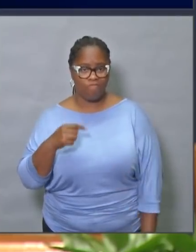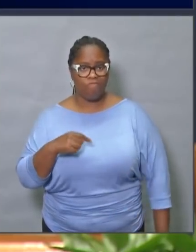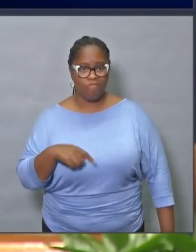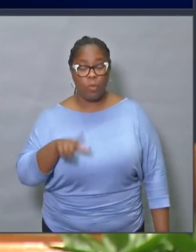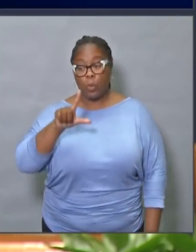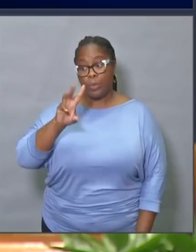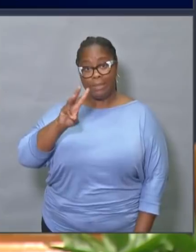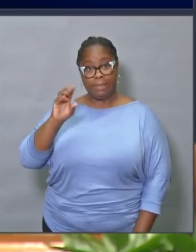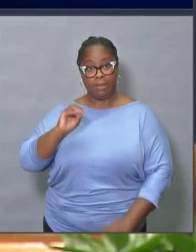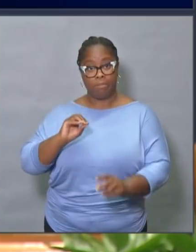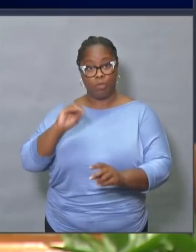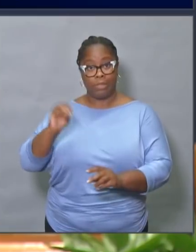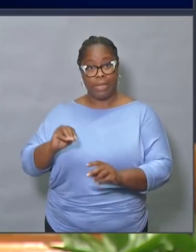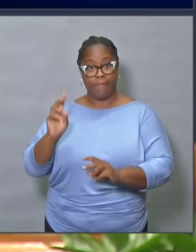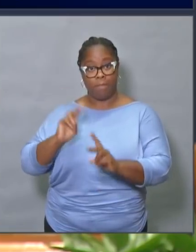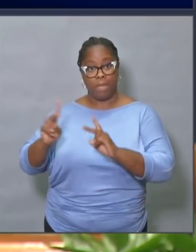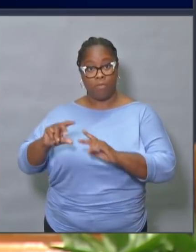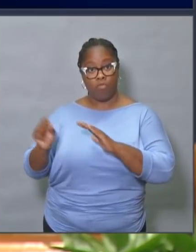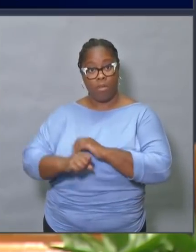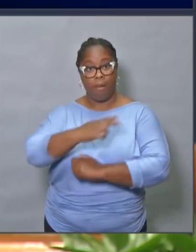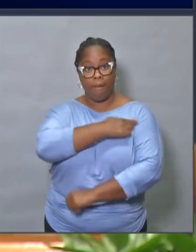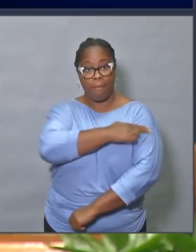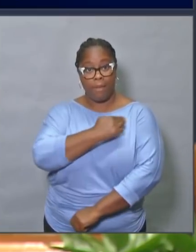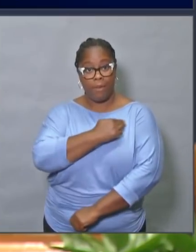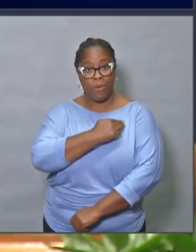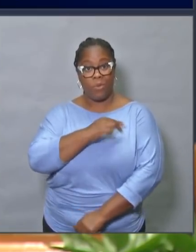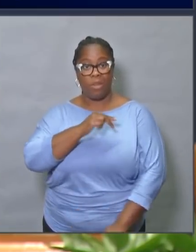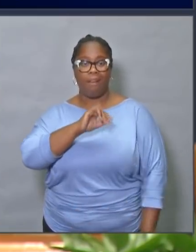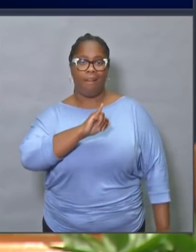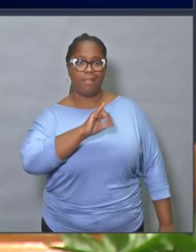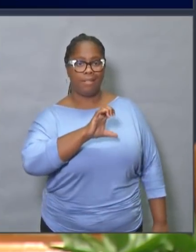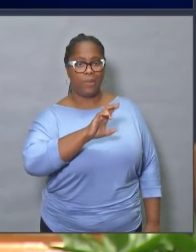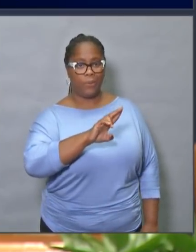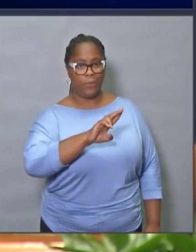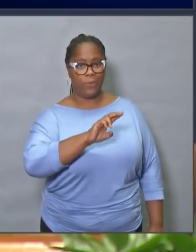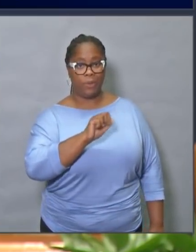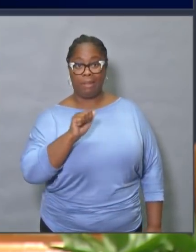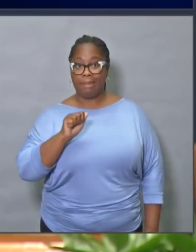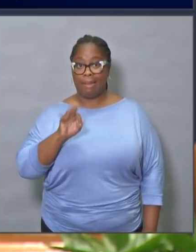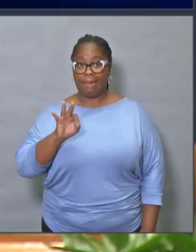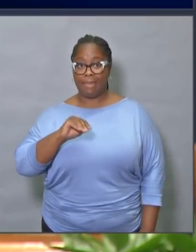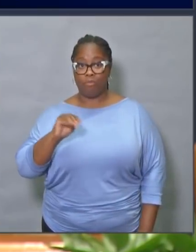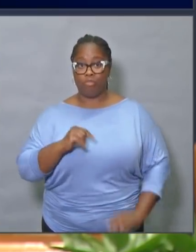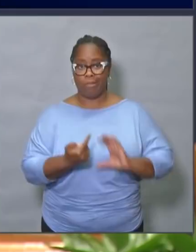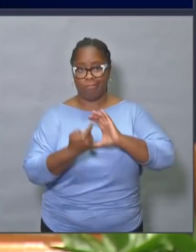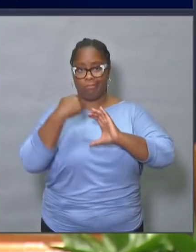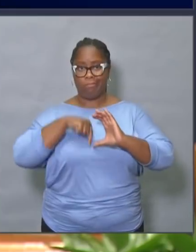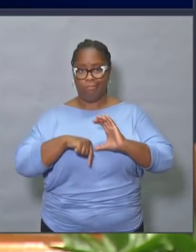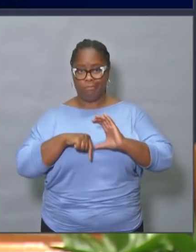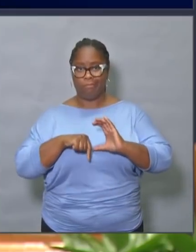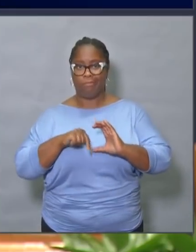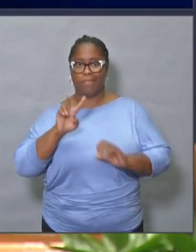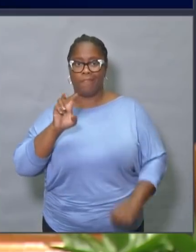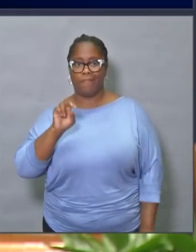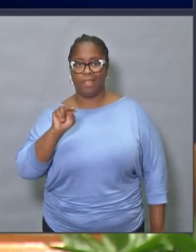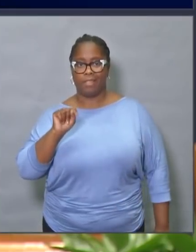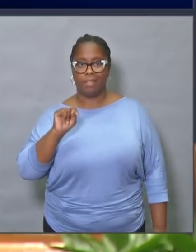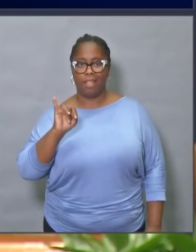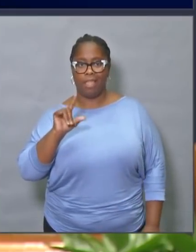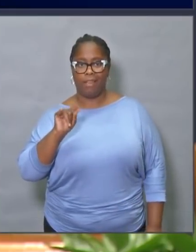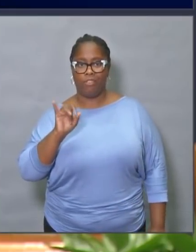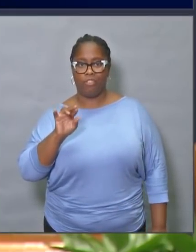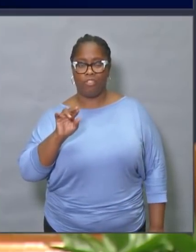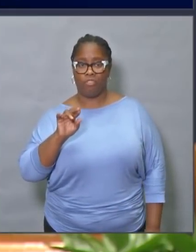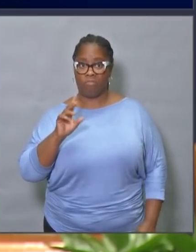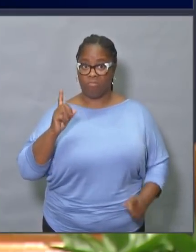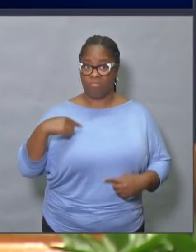of the hospitalized patients are in the ICU, and 19% are on ventilators. This is the 4th day in